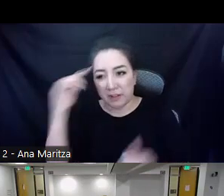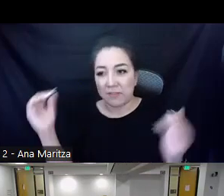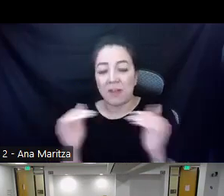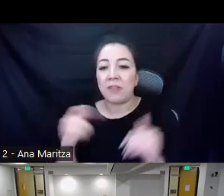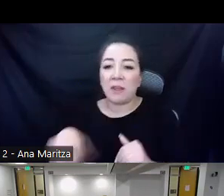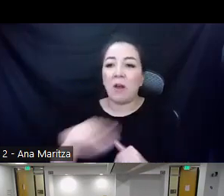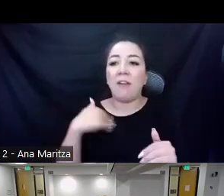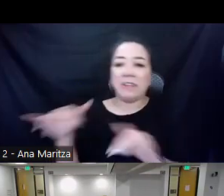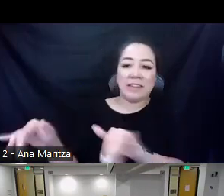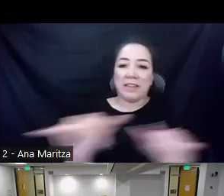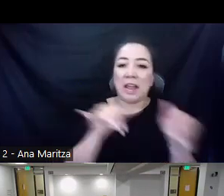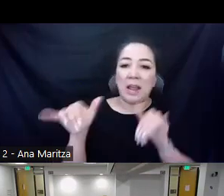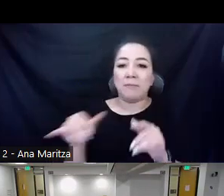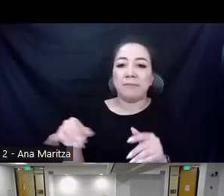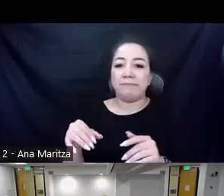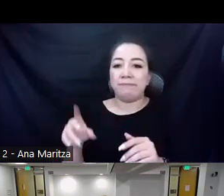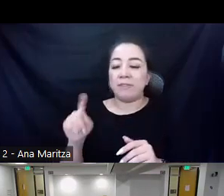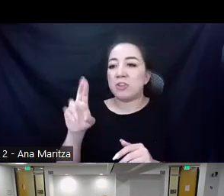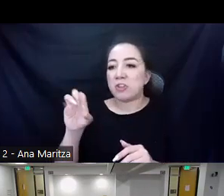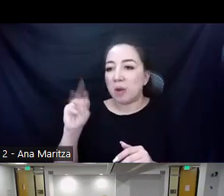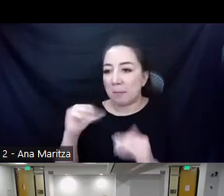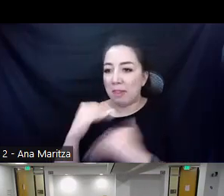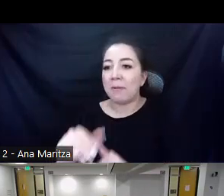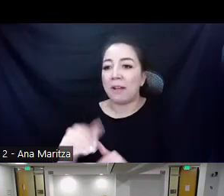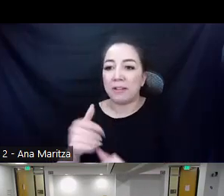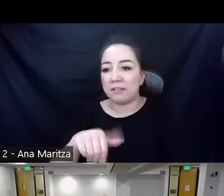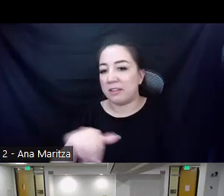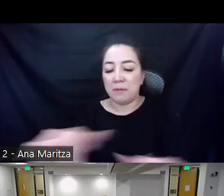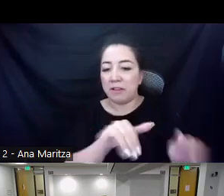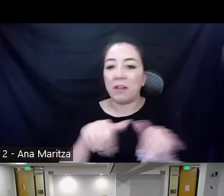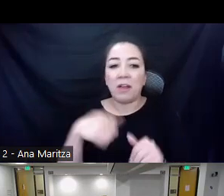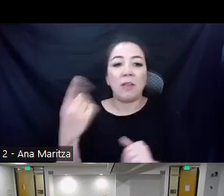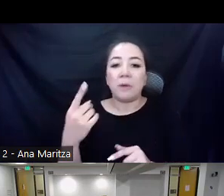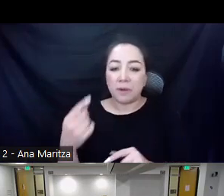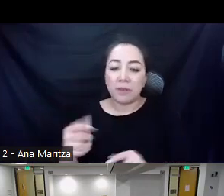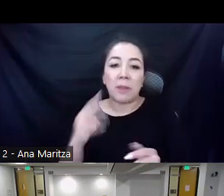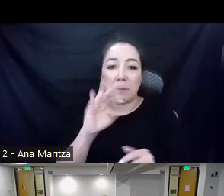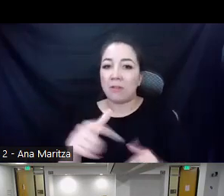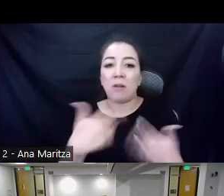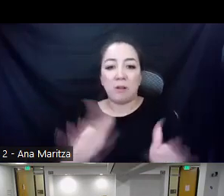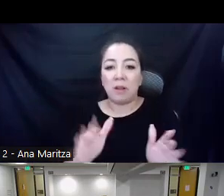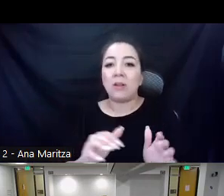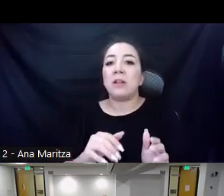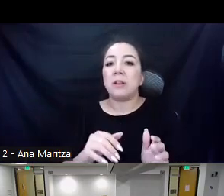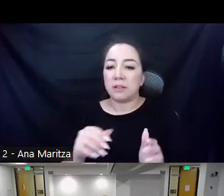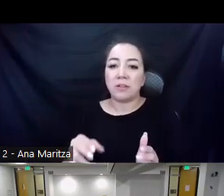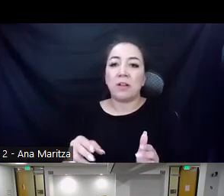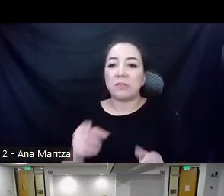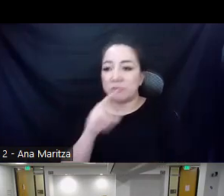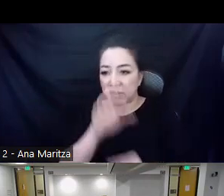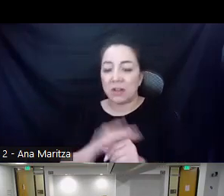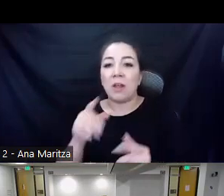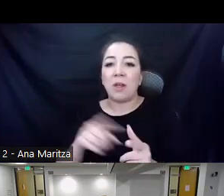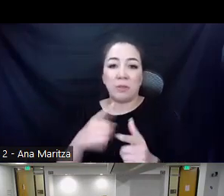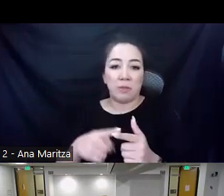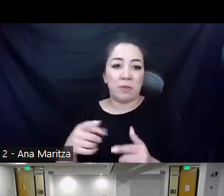the same term limit as everyone else. And so that bill has been sailing through on consent. It got through consent on Assembly